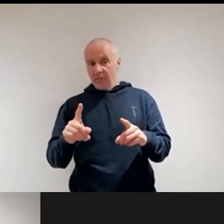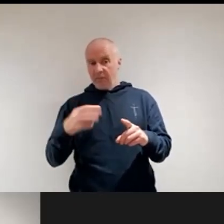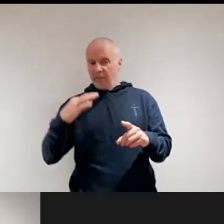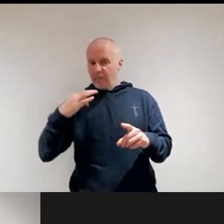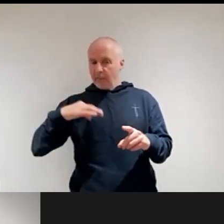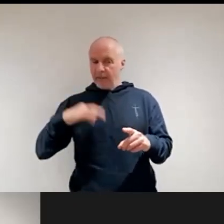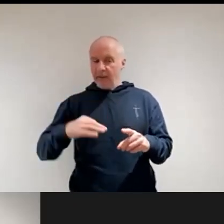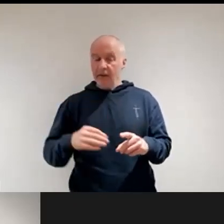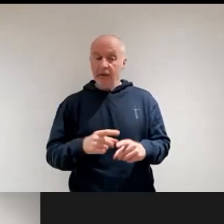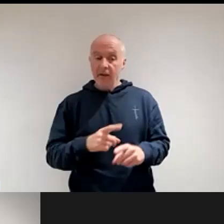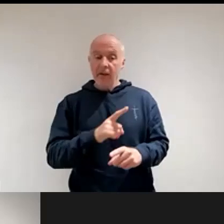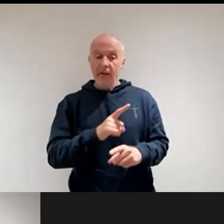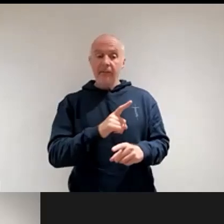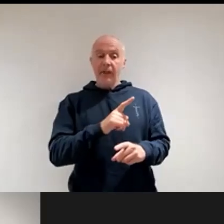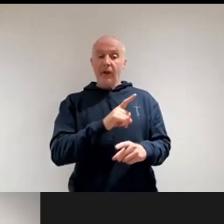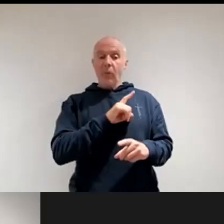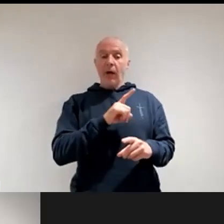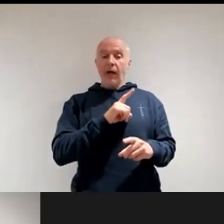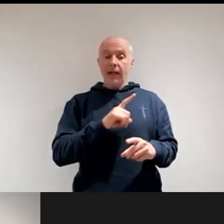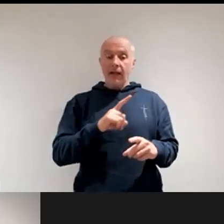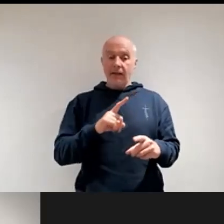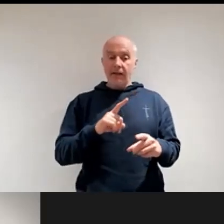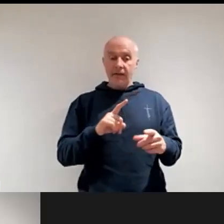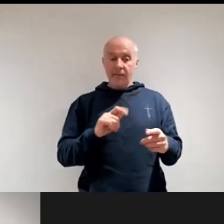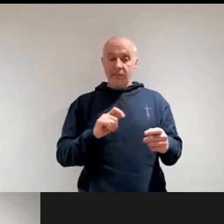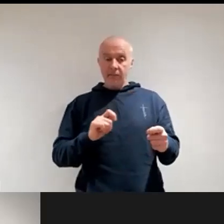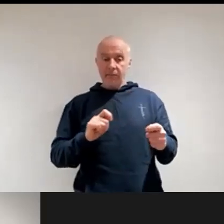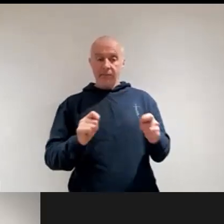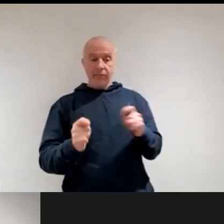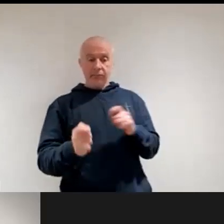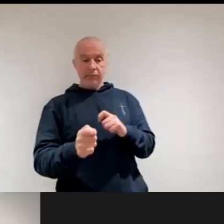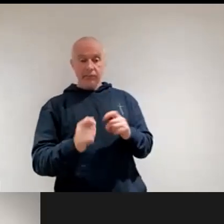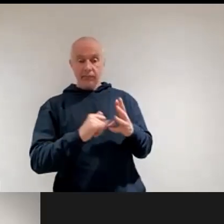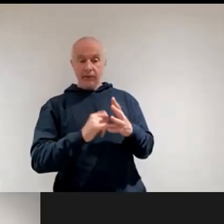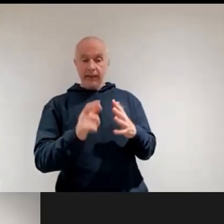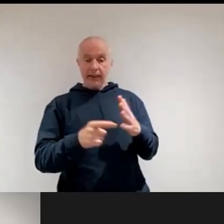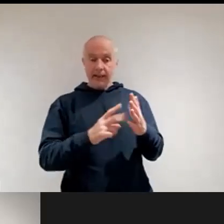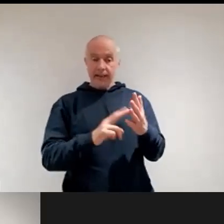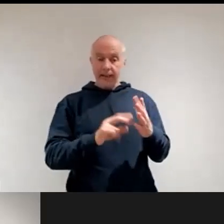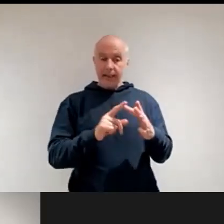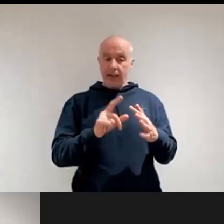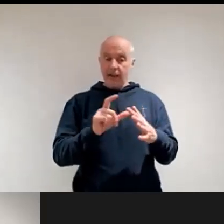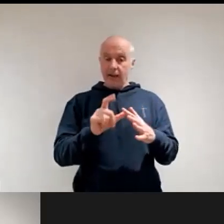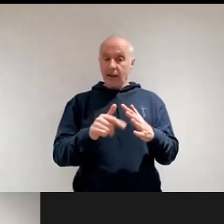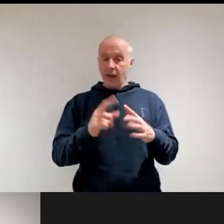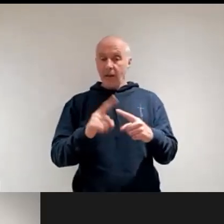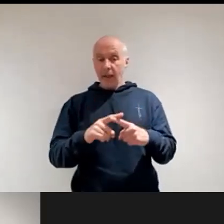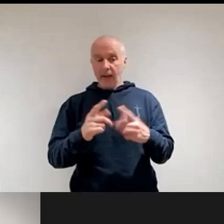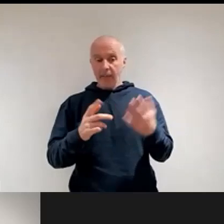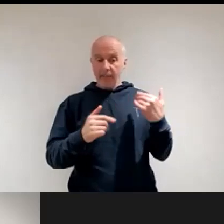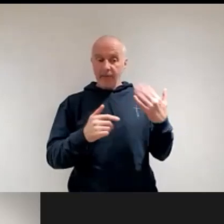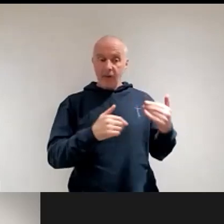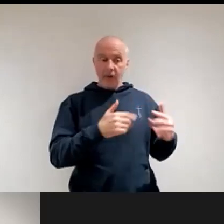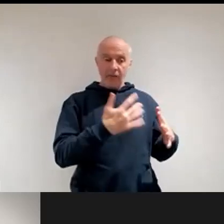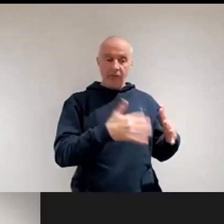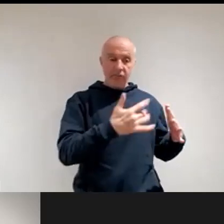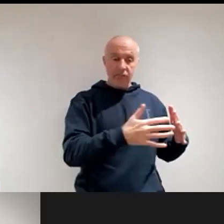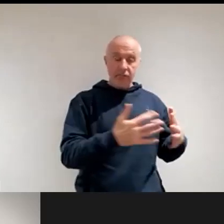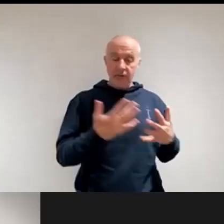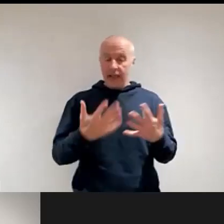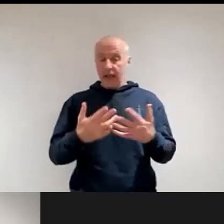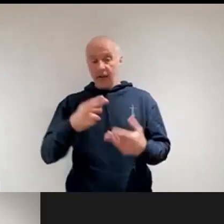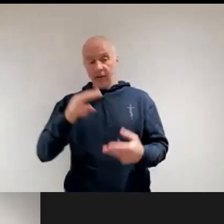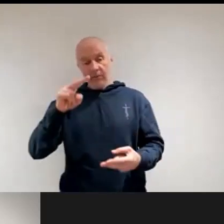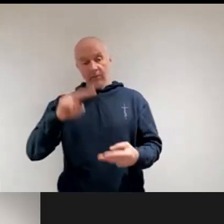The reason why there is this transition is because originally the silicon carbide was relatively expensive, but now with the price starting to drop, as well as